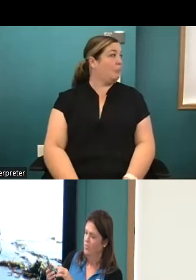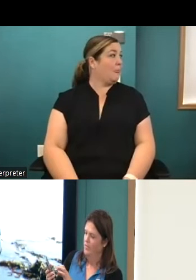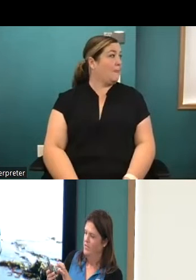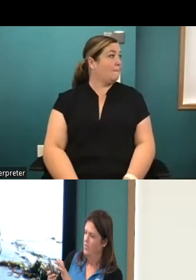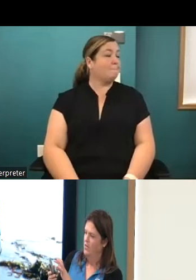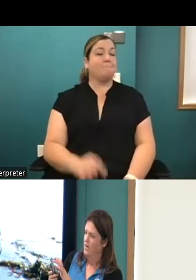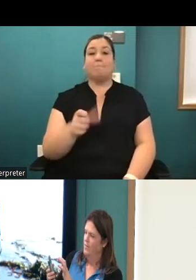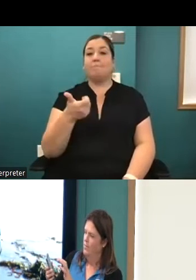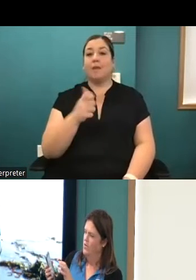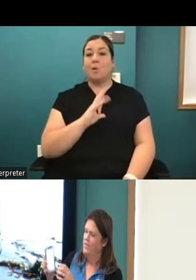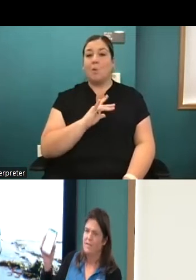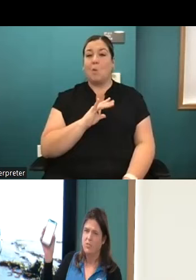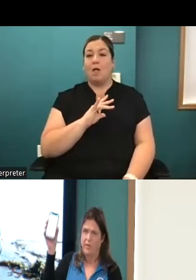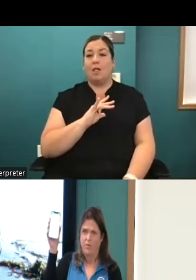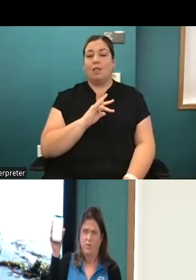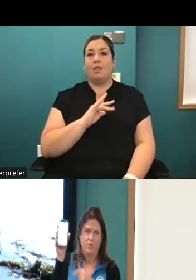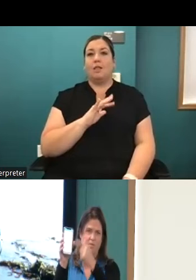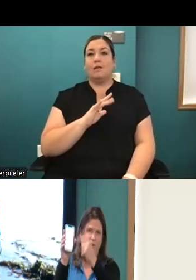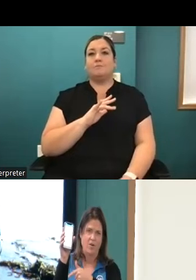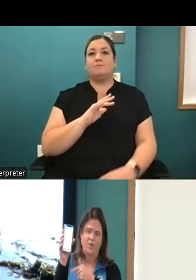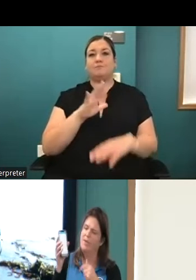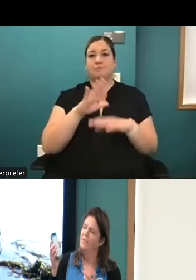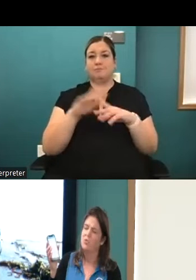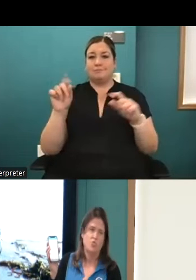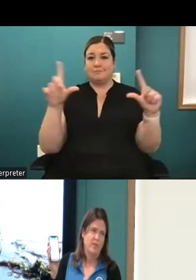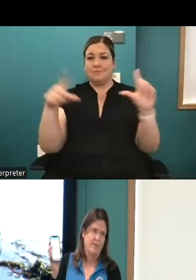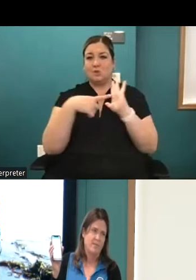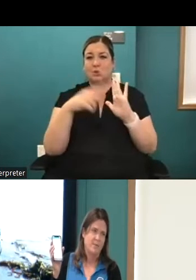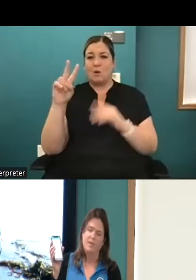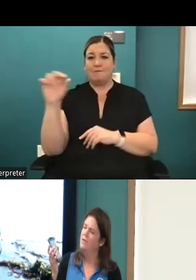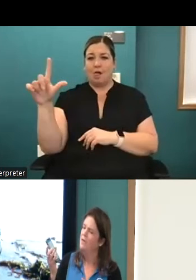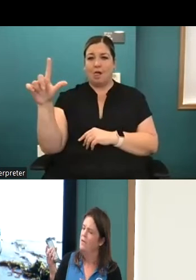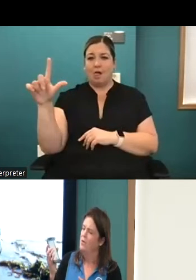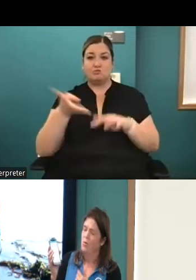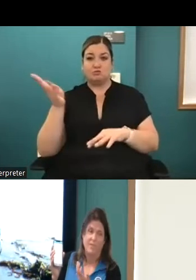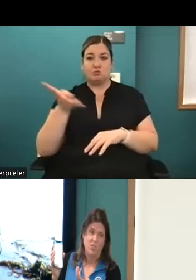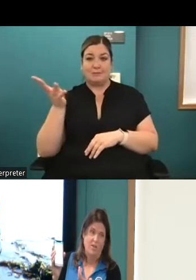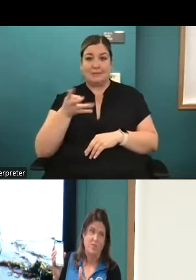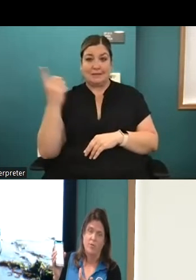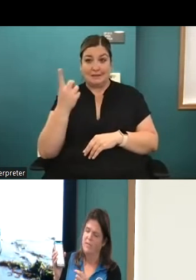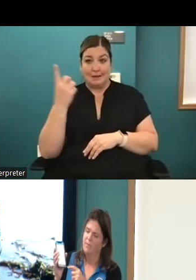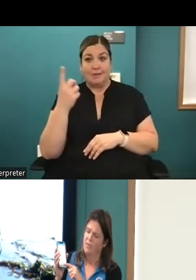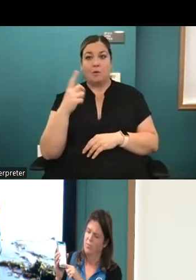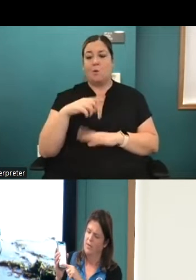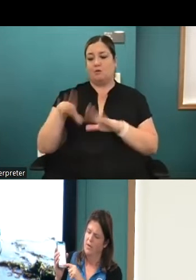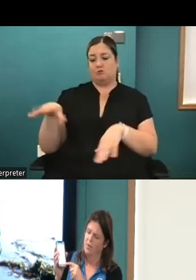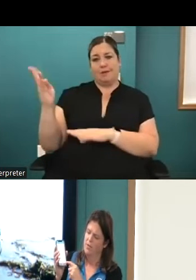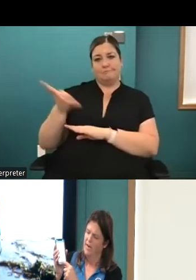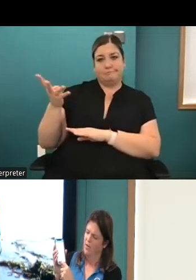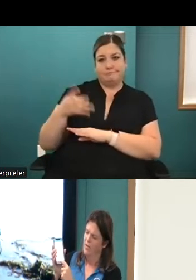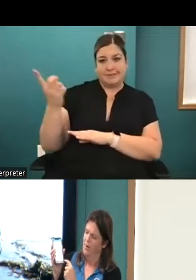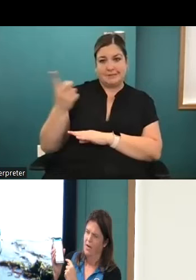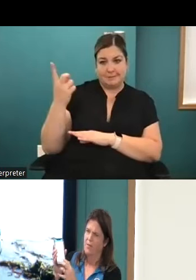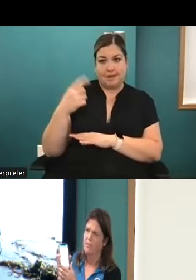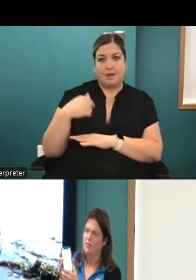just a cool feature, when you're in that screen where there's the volume, if you're streaming something or if the child's streaming something, there'll be another